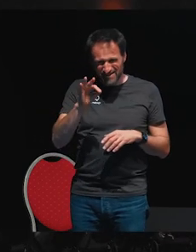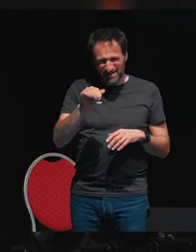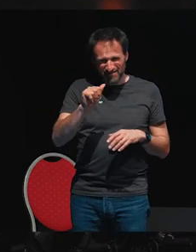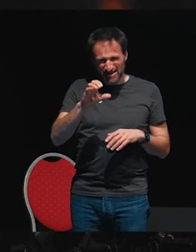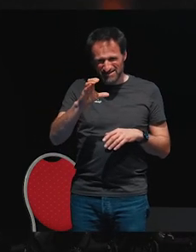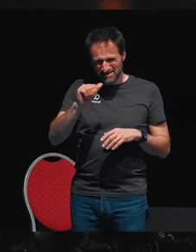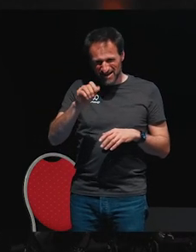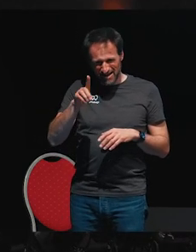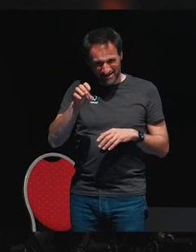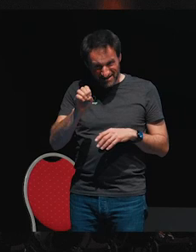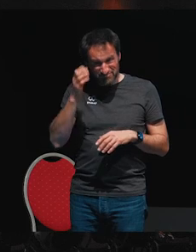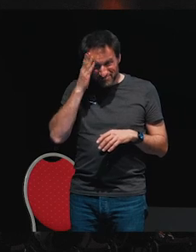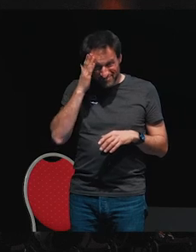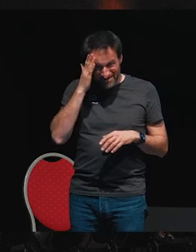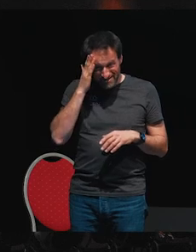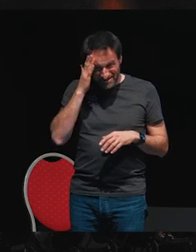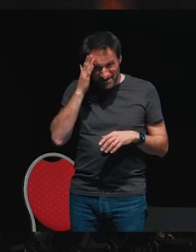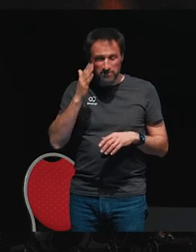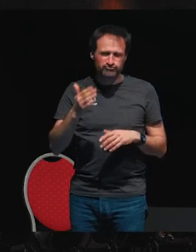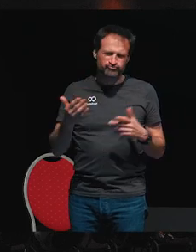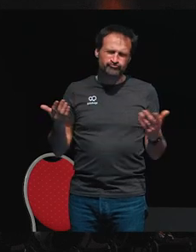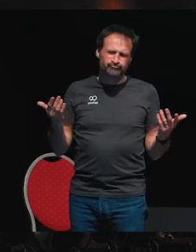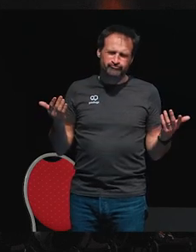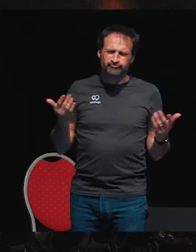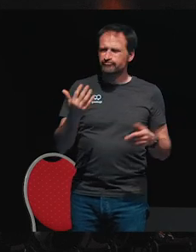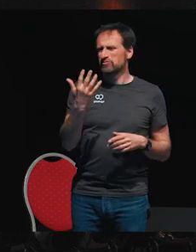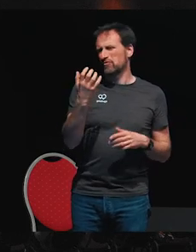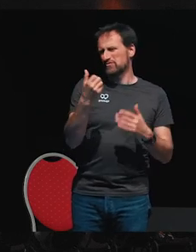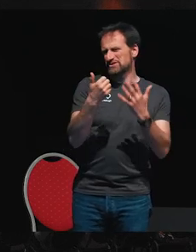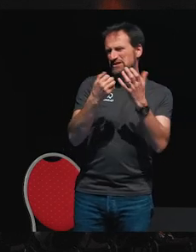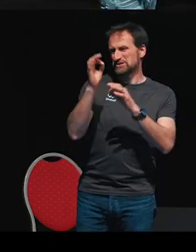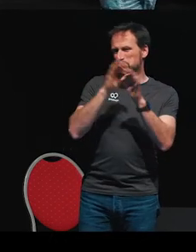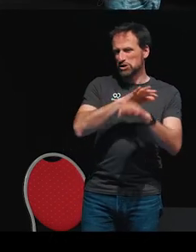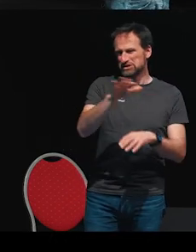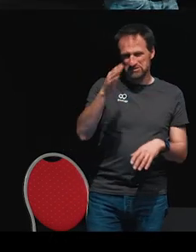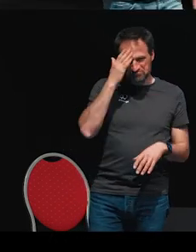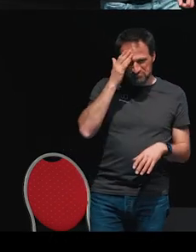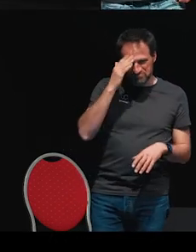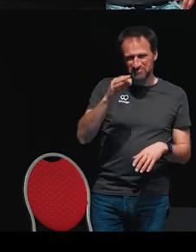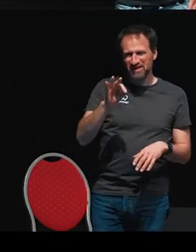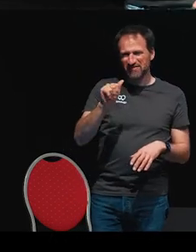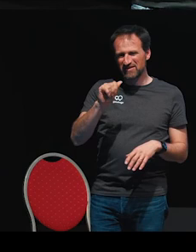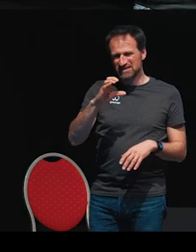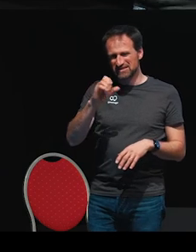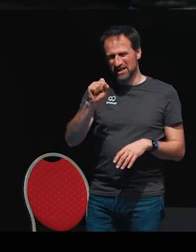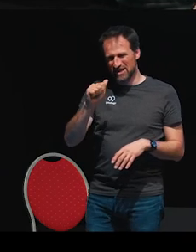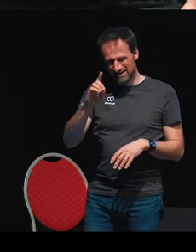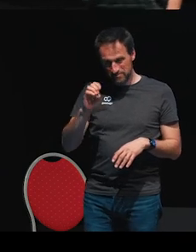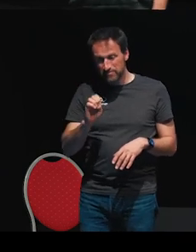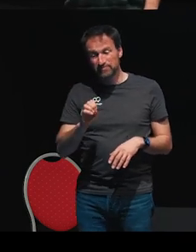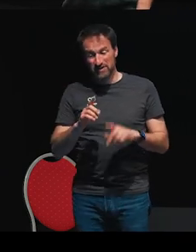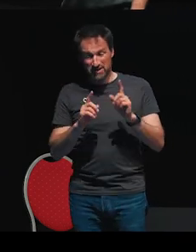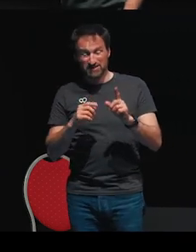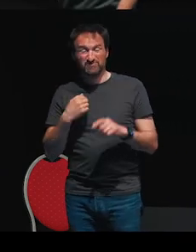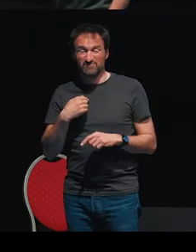up? Oh, I guess 50, 60%, this is pretty good. Not a lot of people use facets.